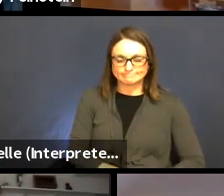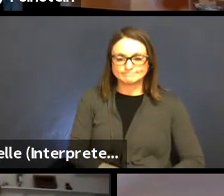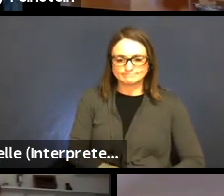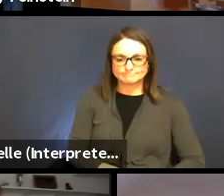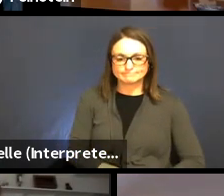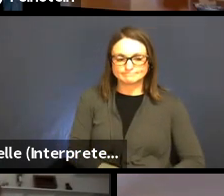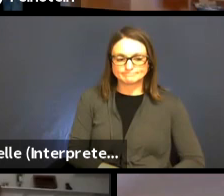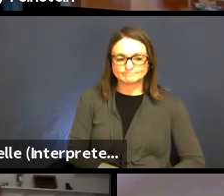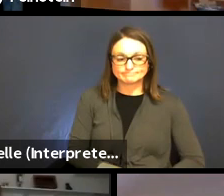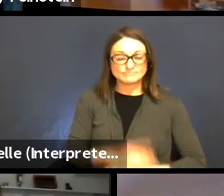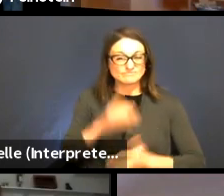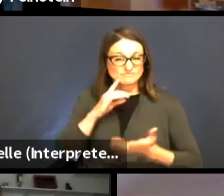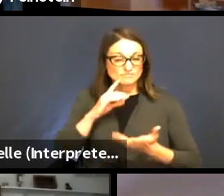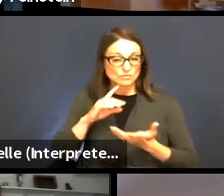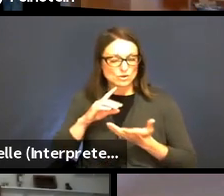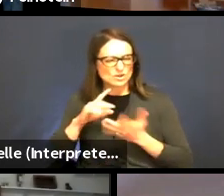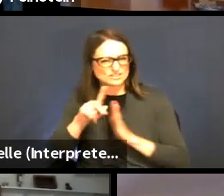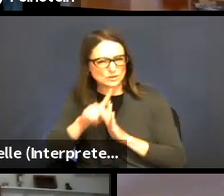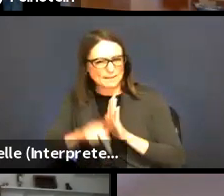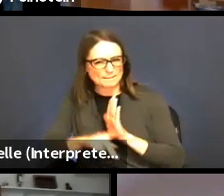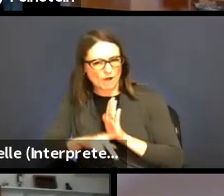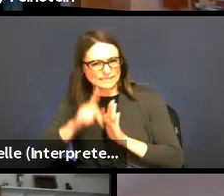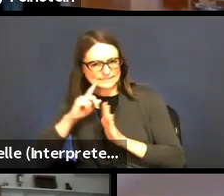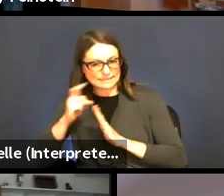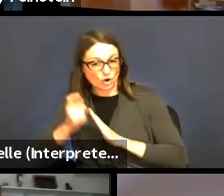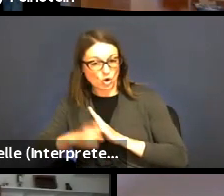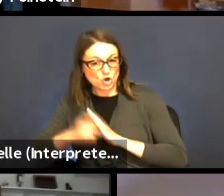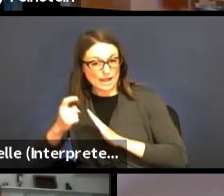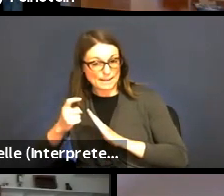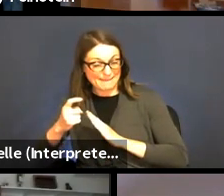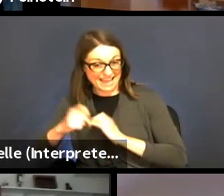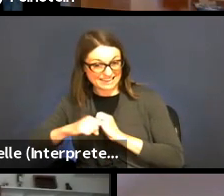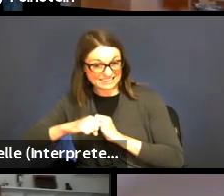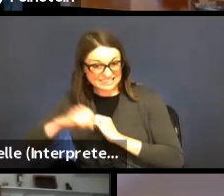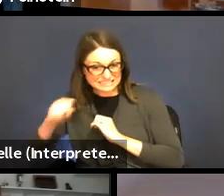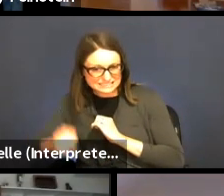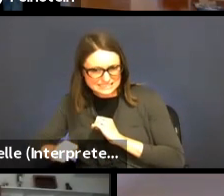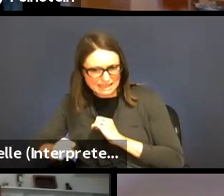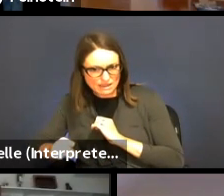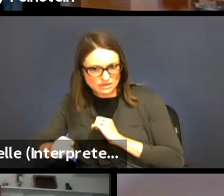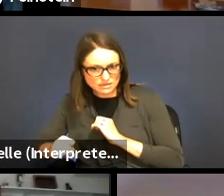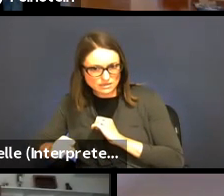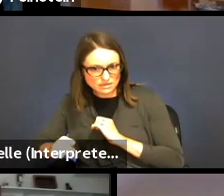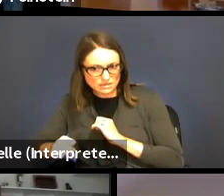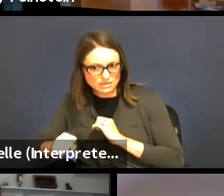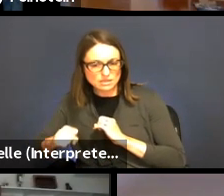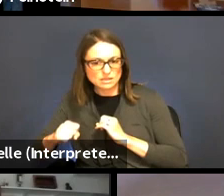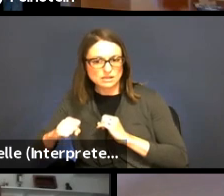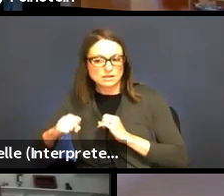Are And there did any the other? policy automatically extend to cover